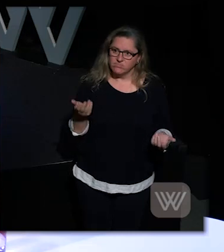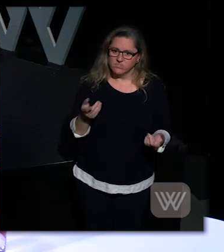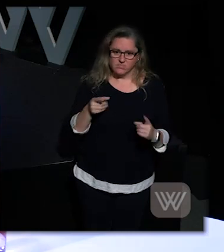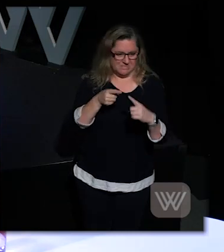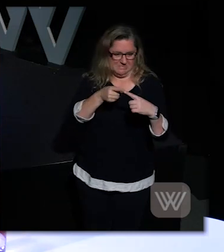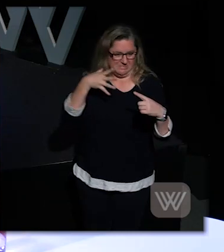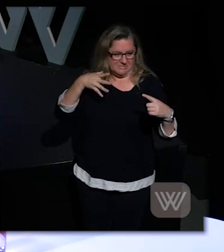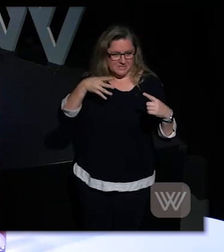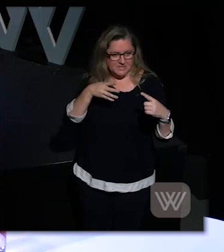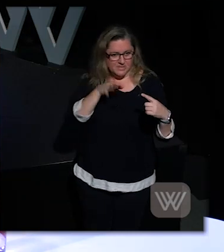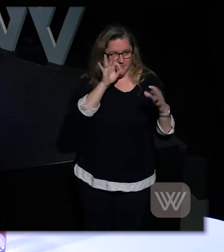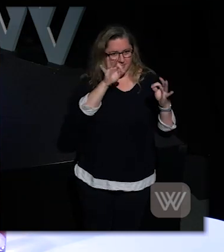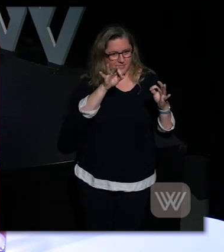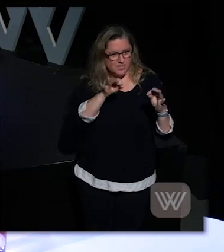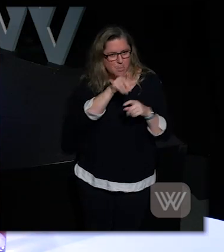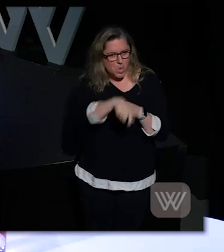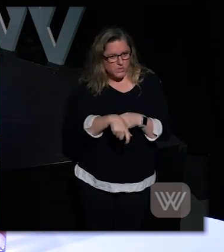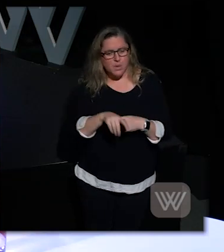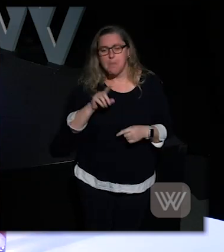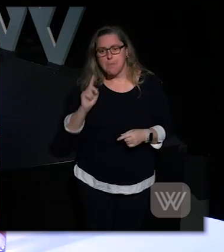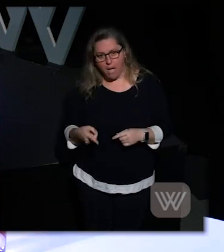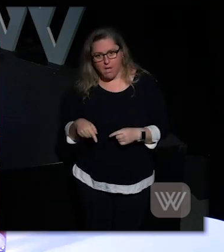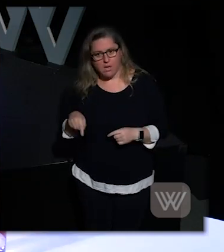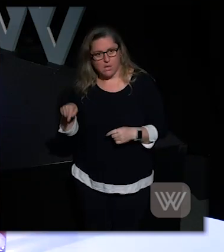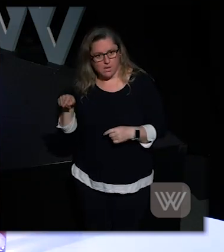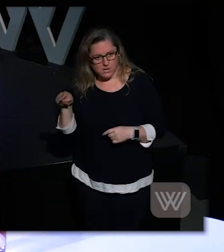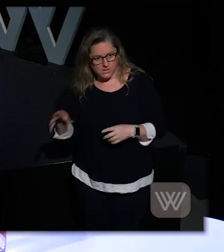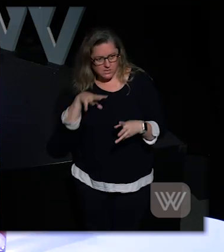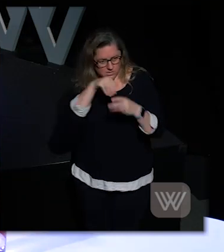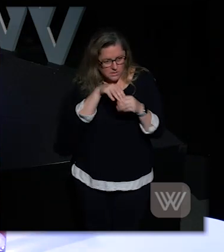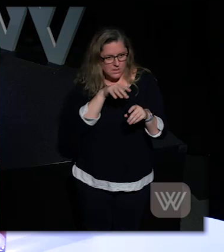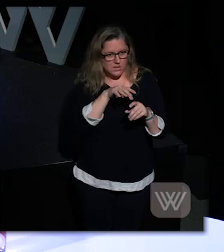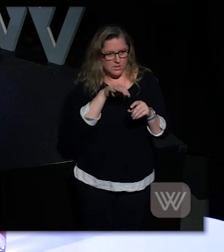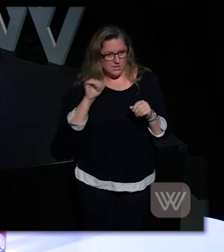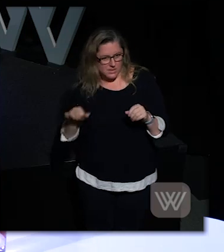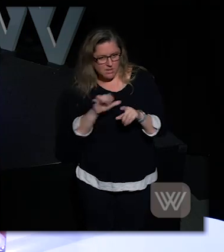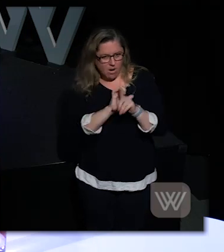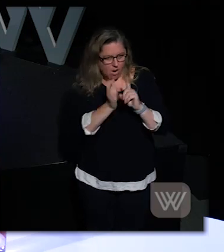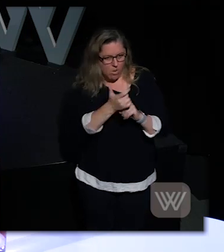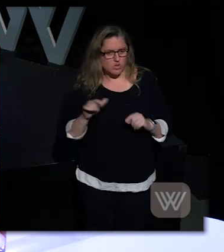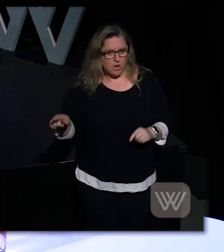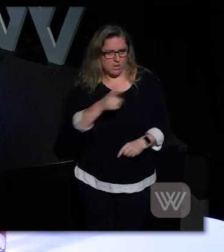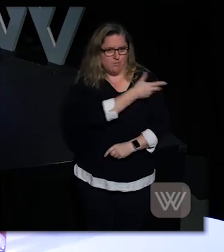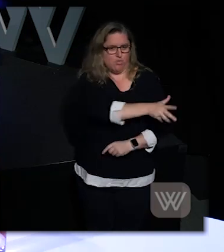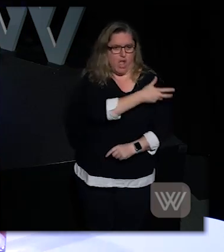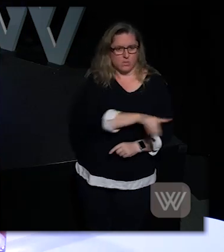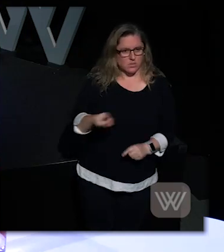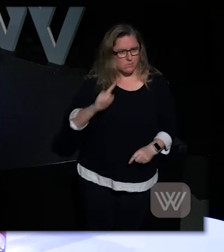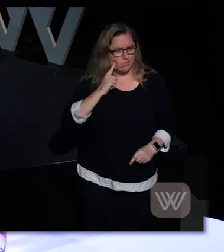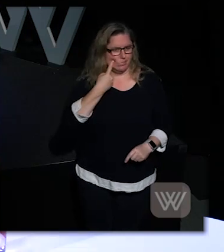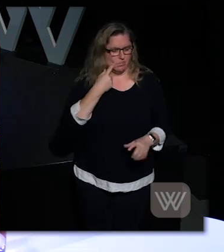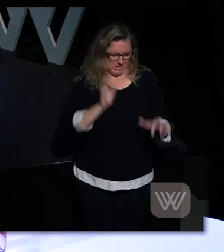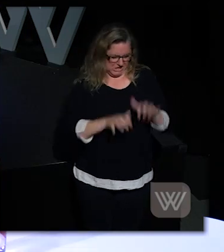targeting a particular person or inciting hatred. But in the sense that it's part of a culture and they're proud of it and they do it with intent and they're working in